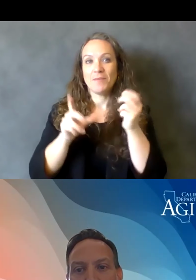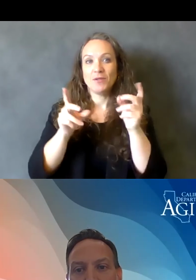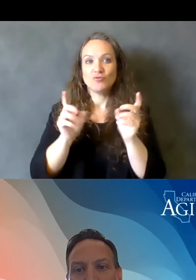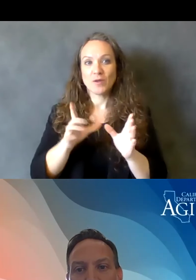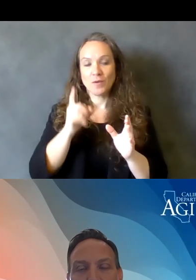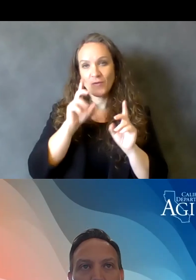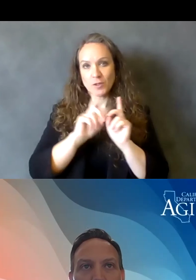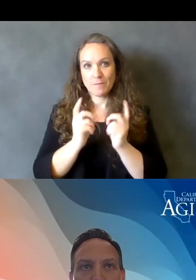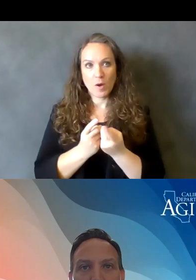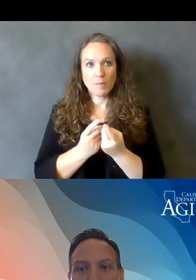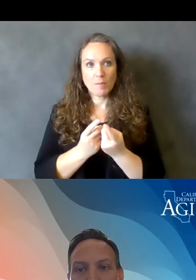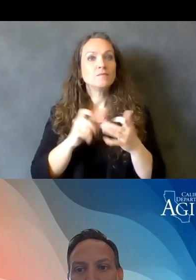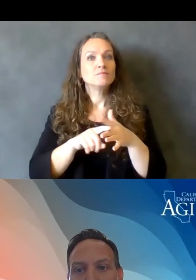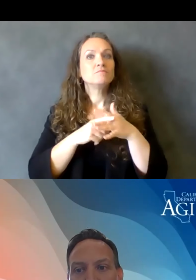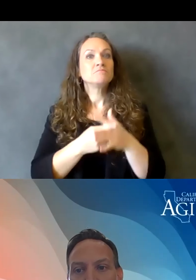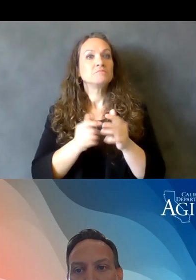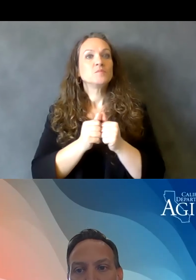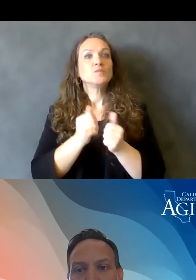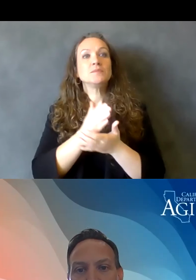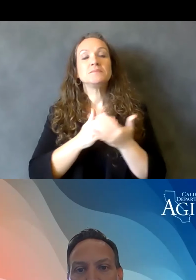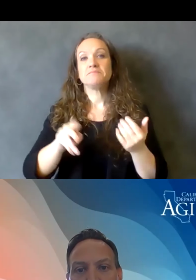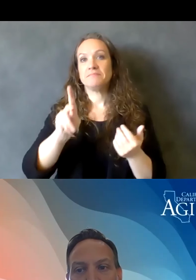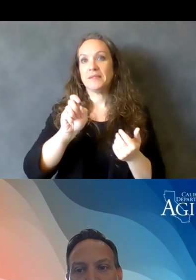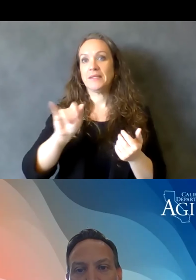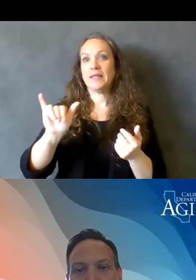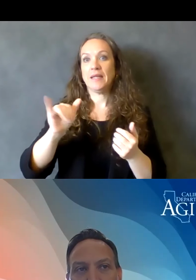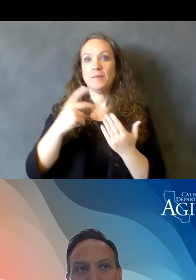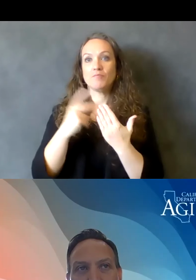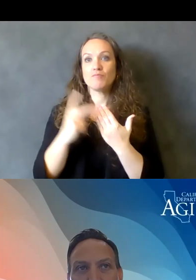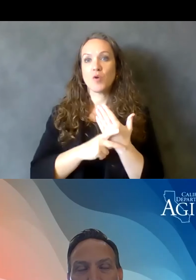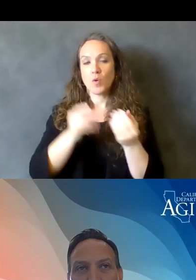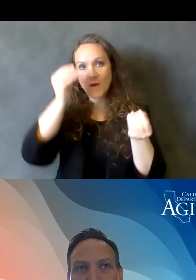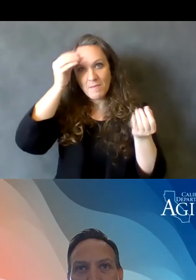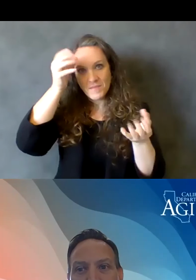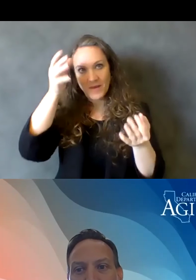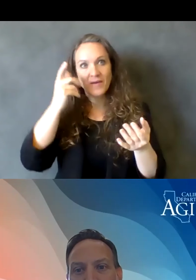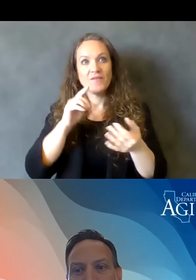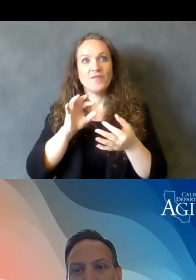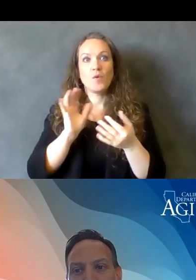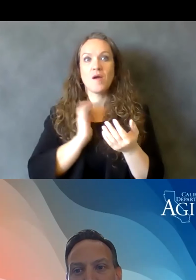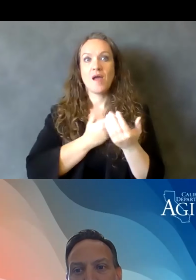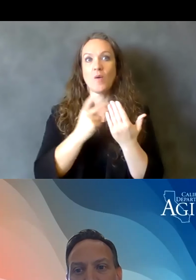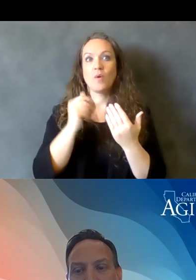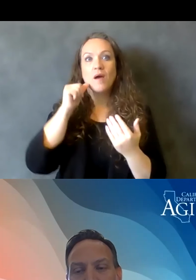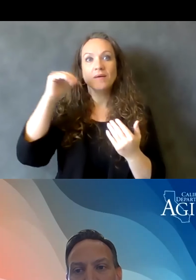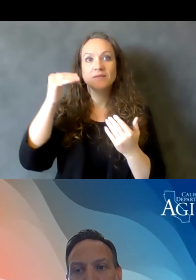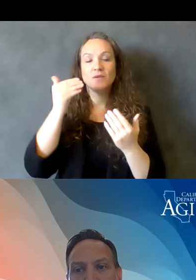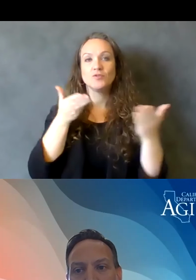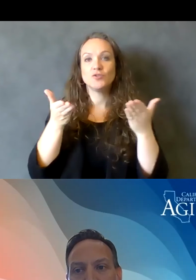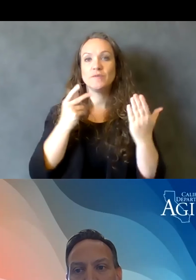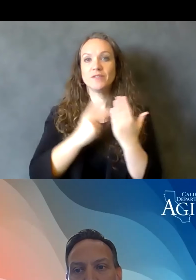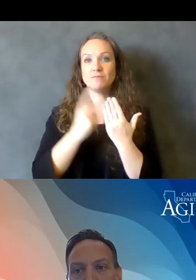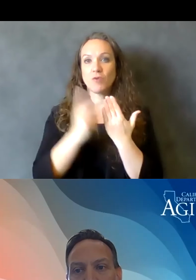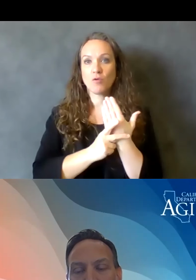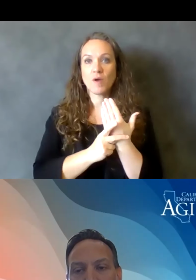by going over some key program updates and data for aging adult services programs. This gives us an opportunity to celebrate